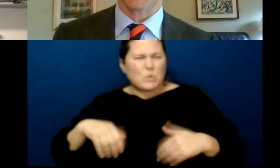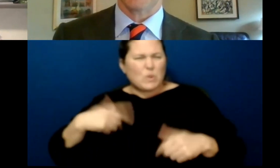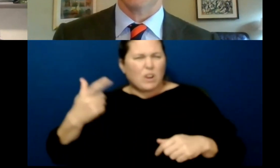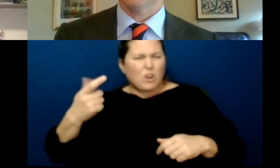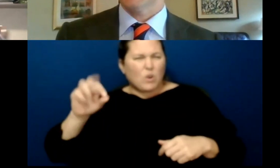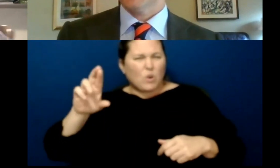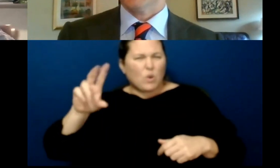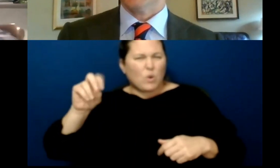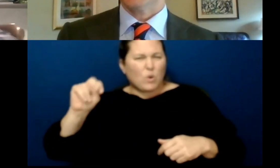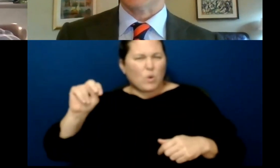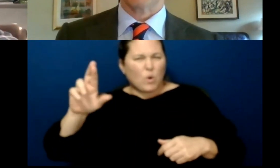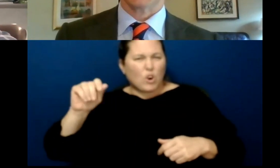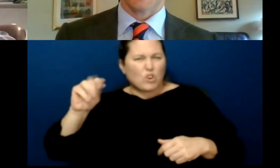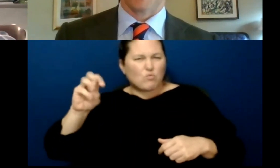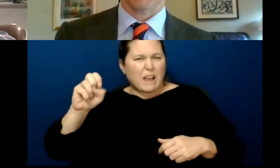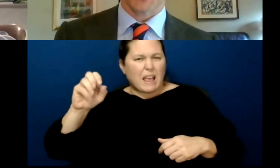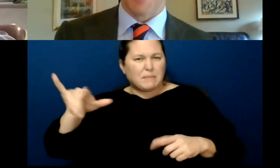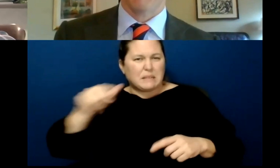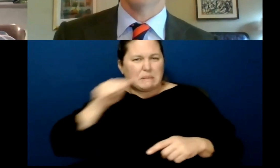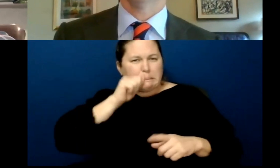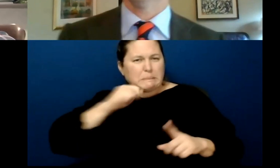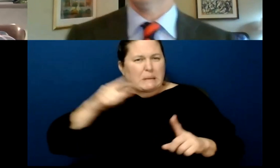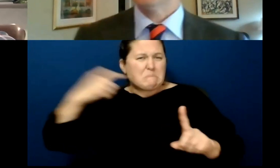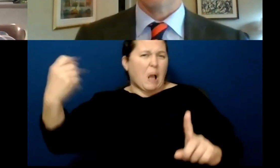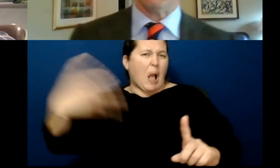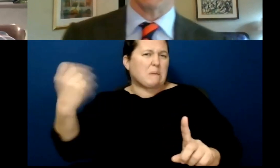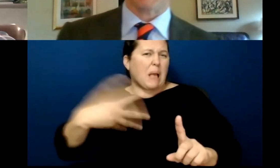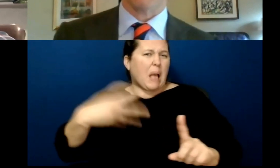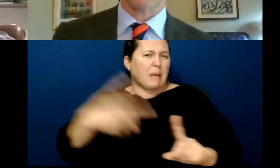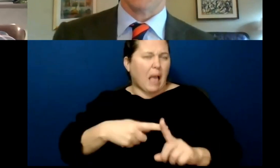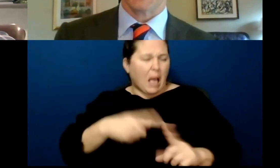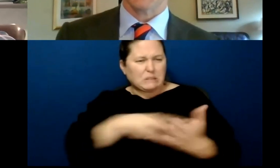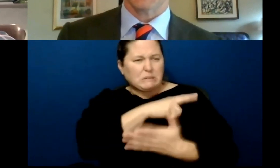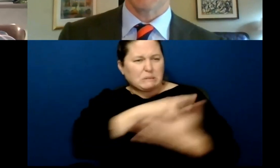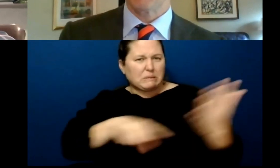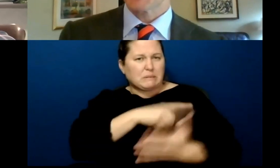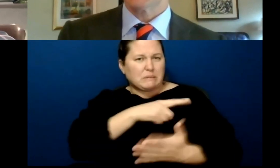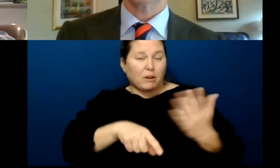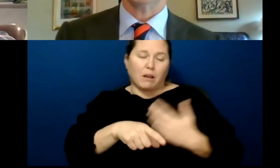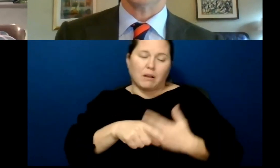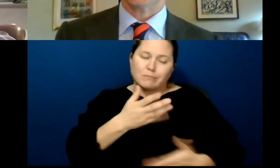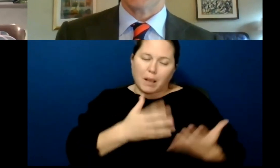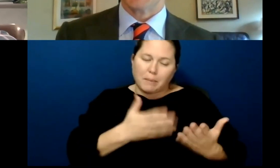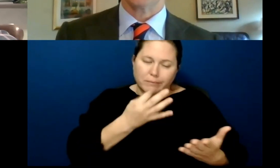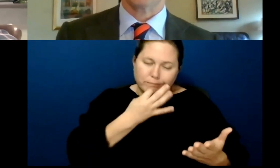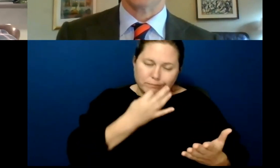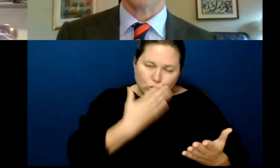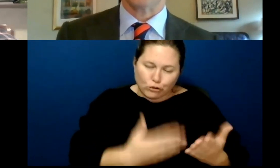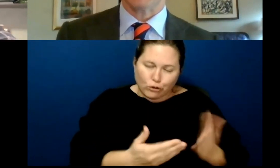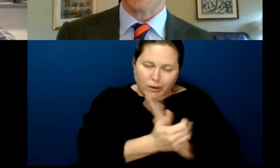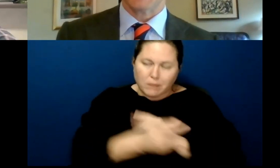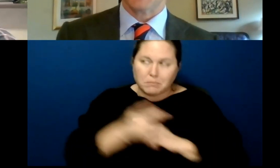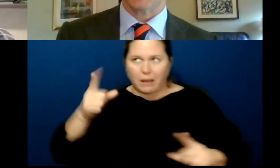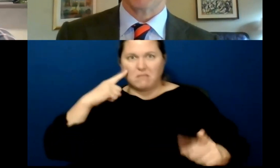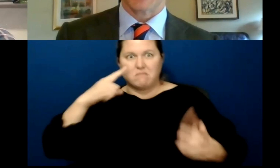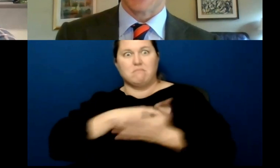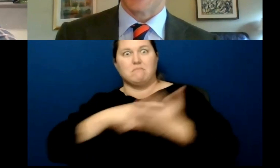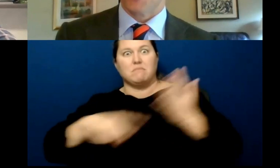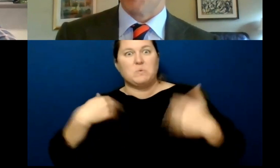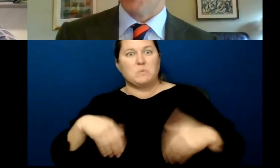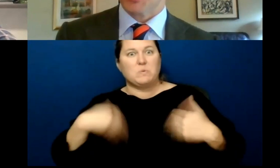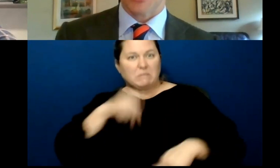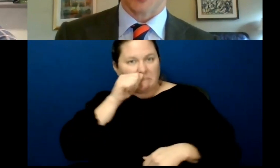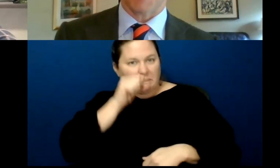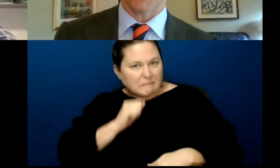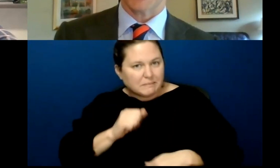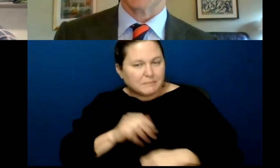guests, telling him he's a terrible chef, even though he's probably very good. So again, thank you for being here. And